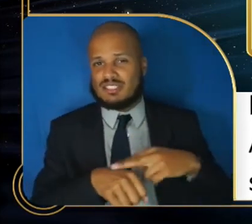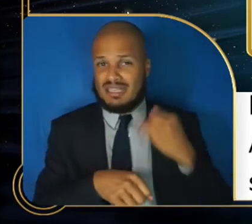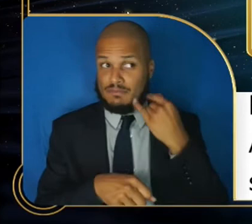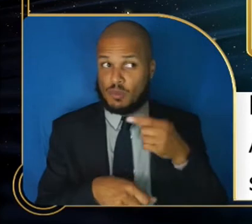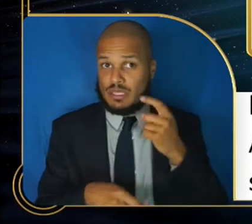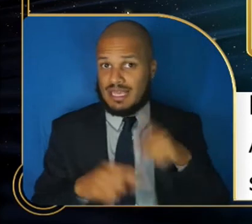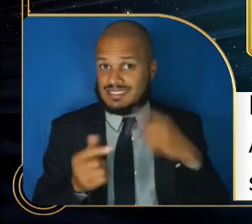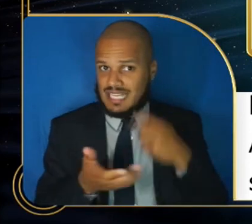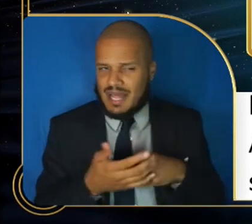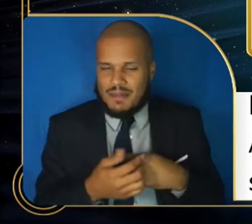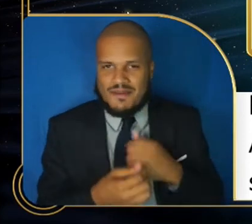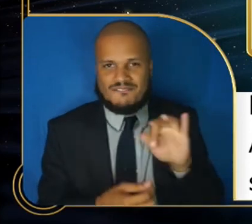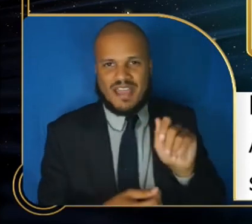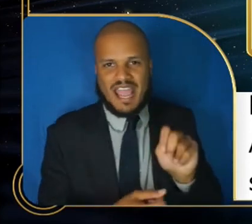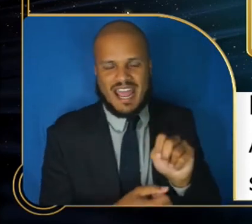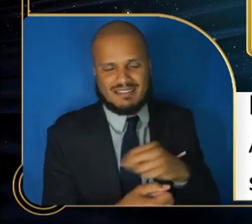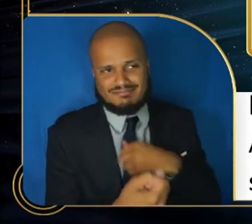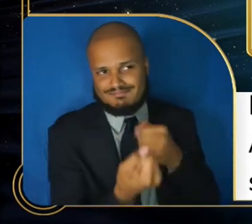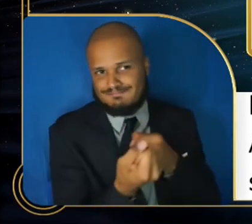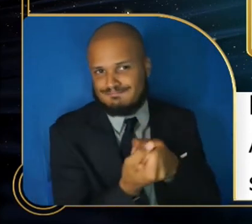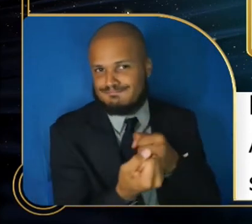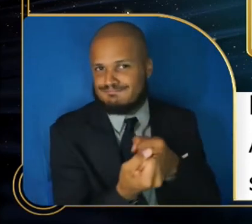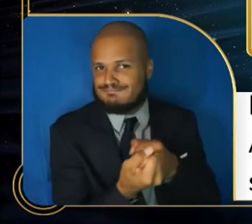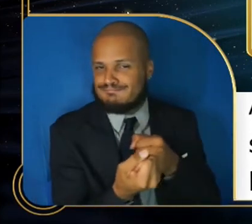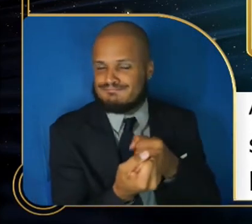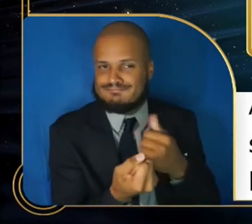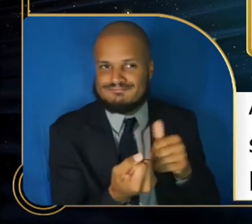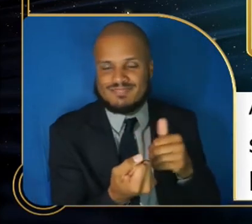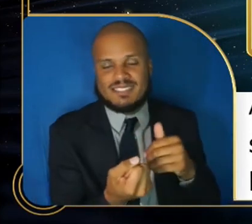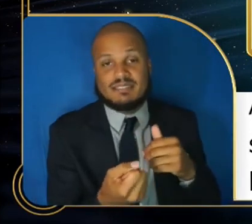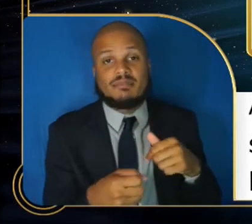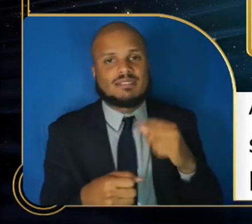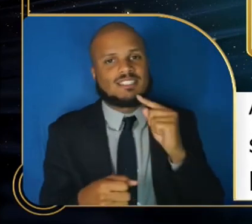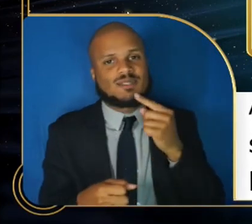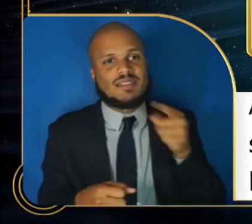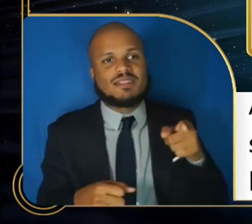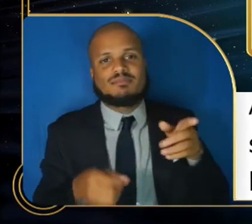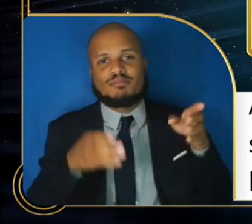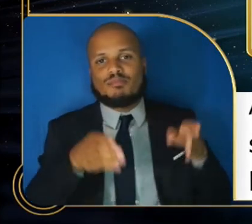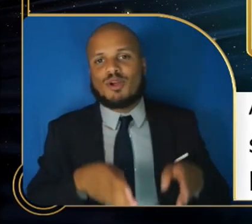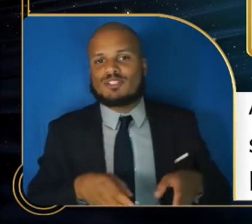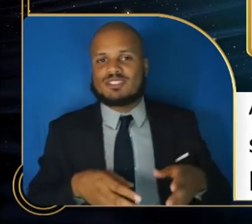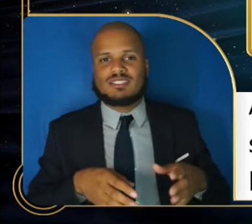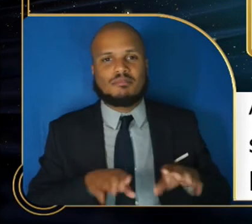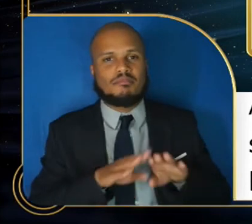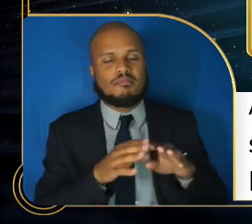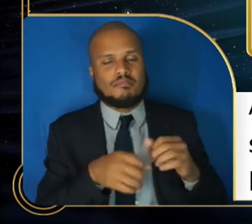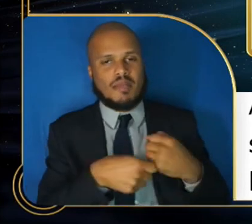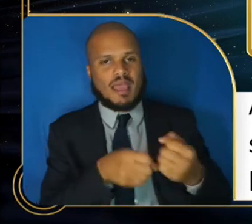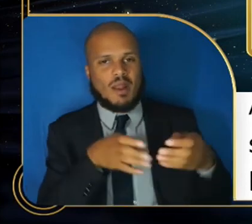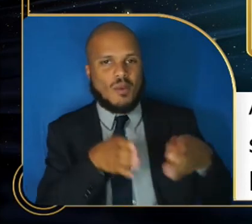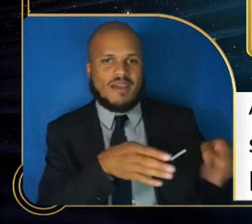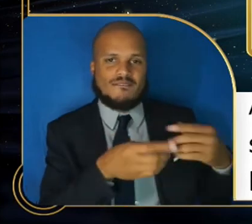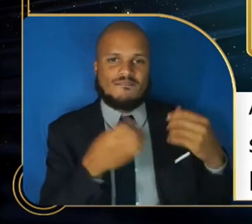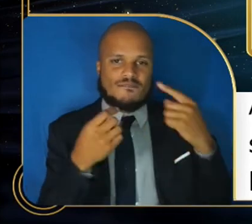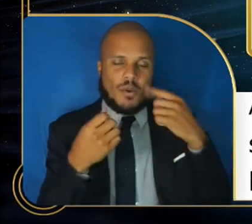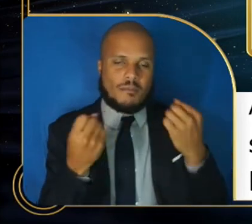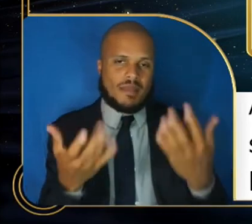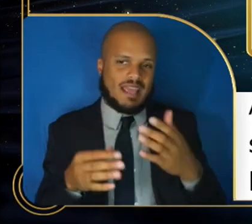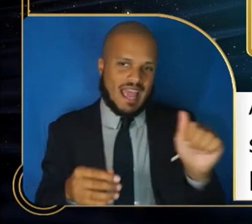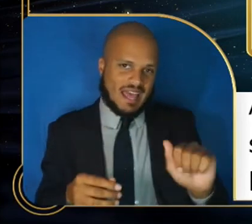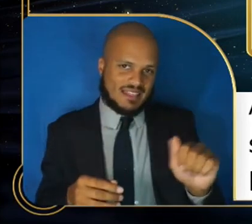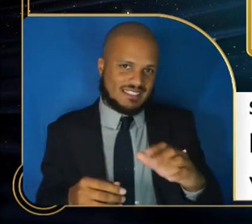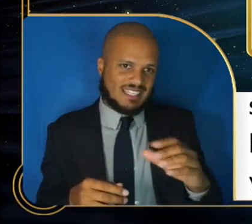fan of hers, but seriously, this incredible person is paving the way for many young athletes now and all after